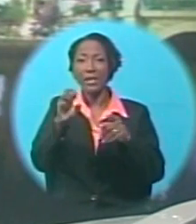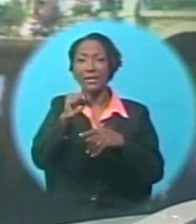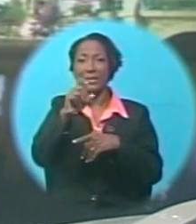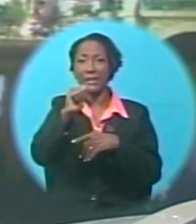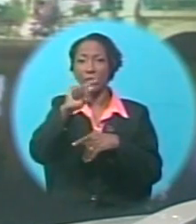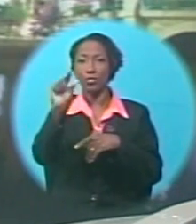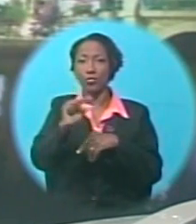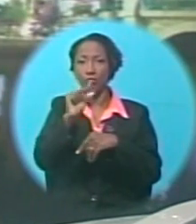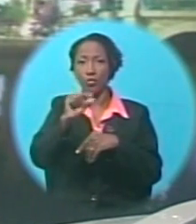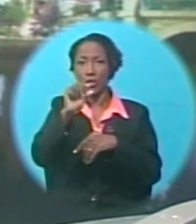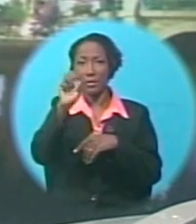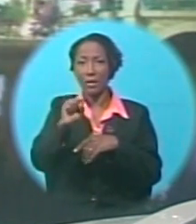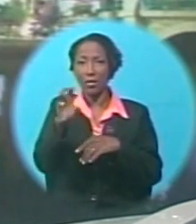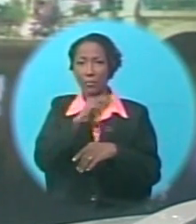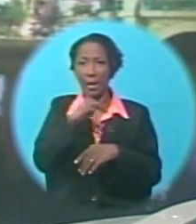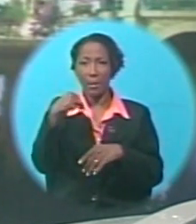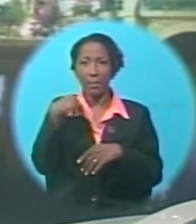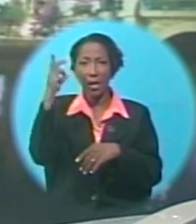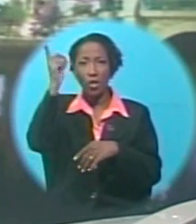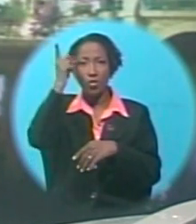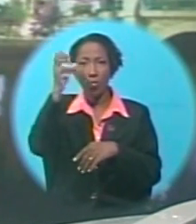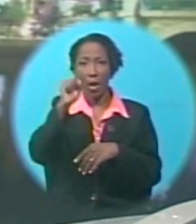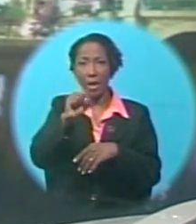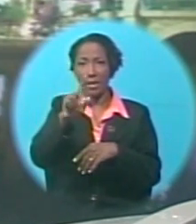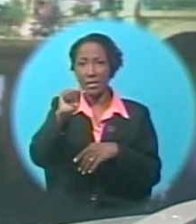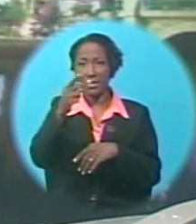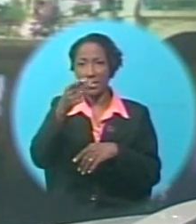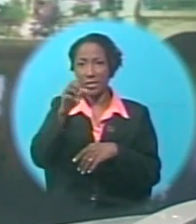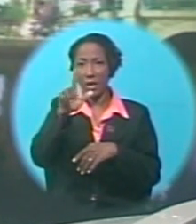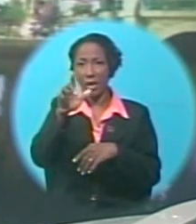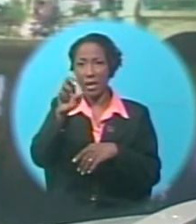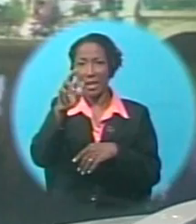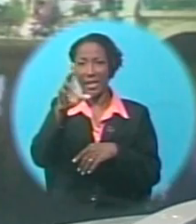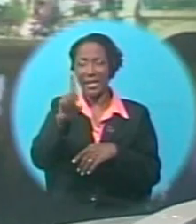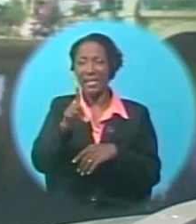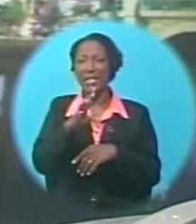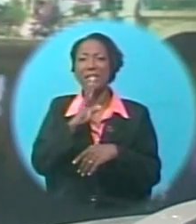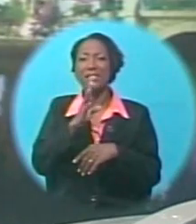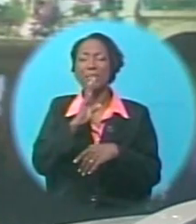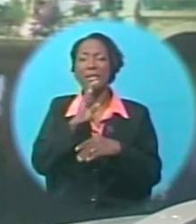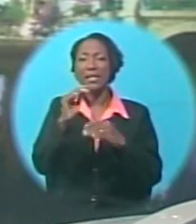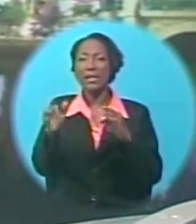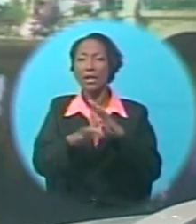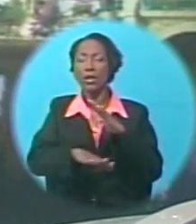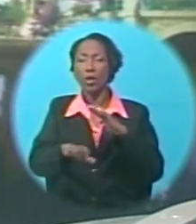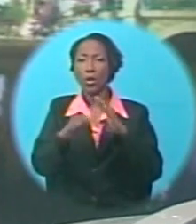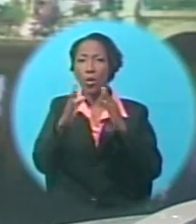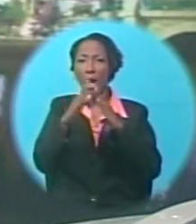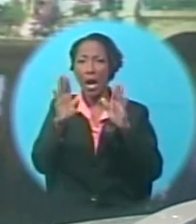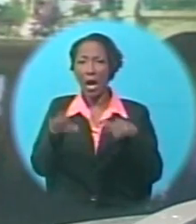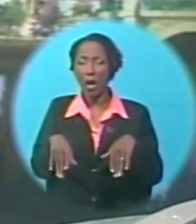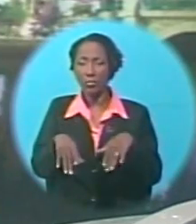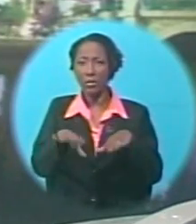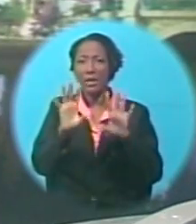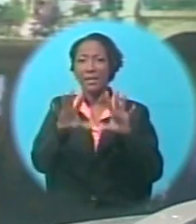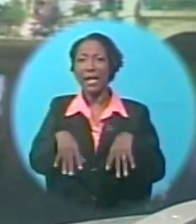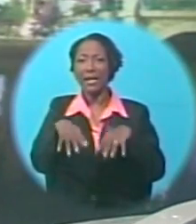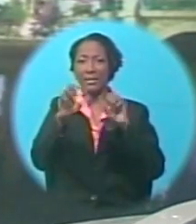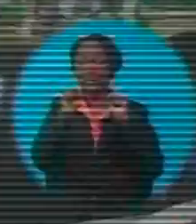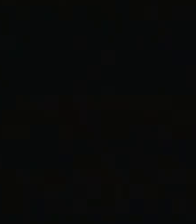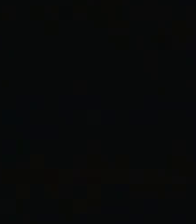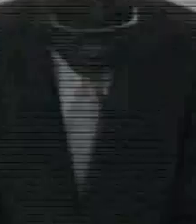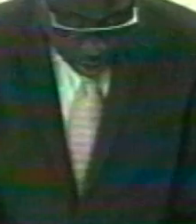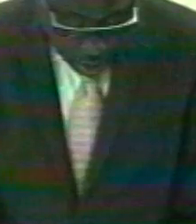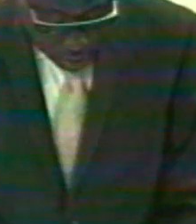Parliament, Dwight Sutherland. He was speaking in the lower house debate on a motion for Parliament to accept the study as a national information